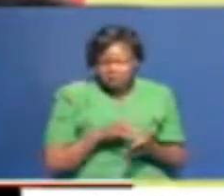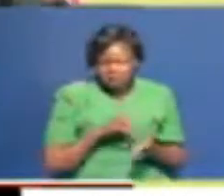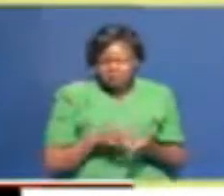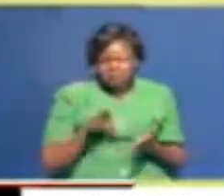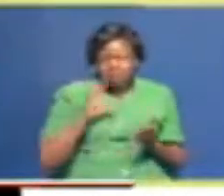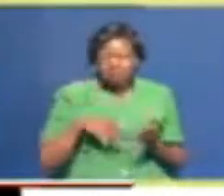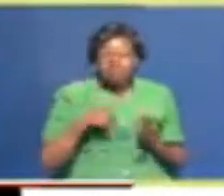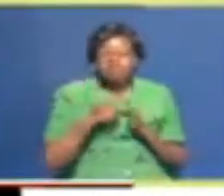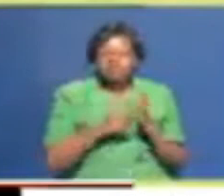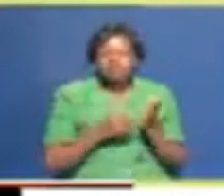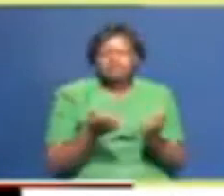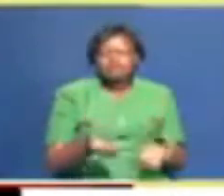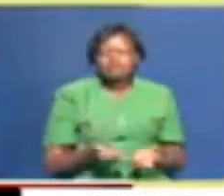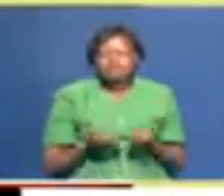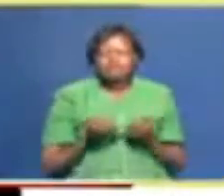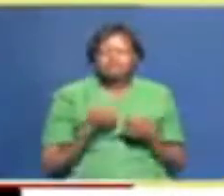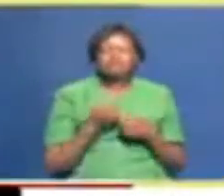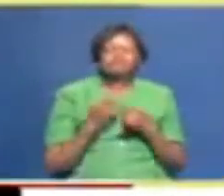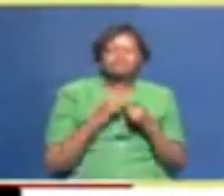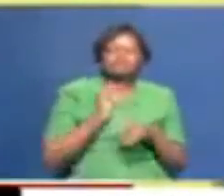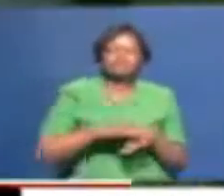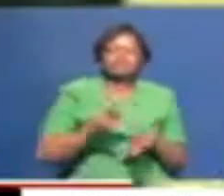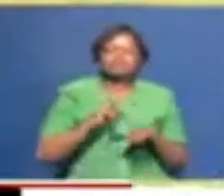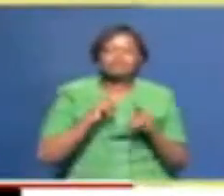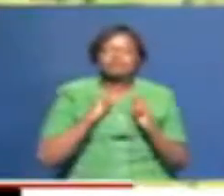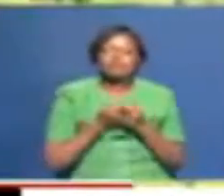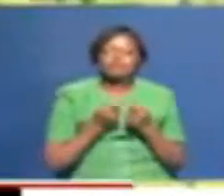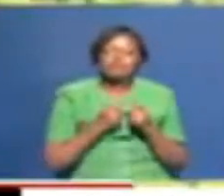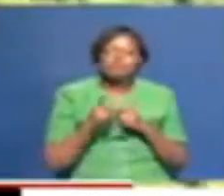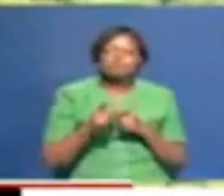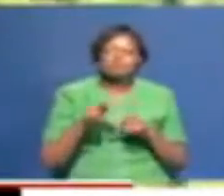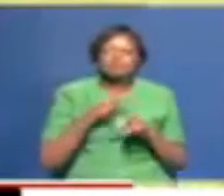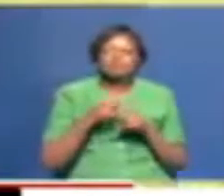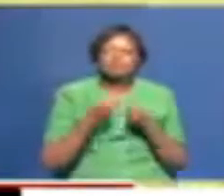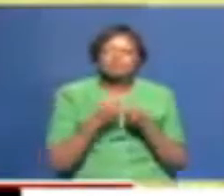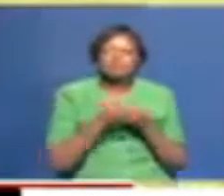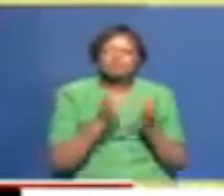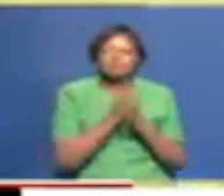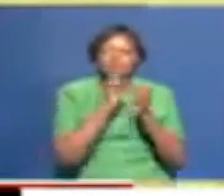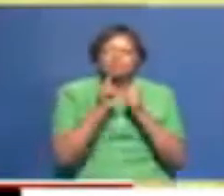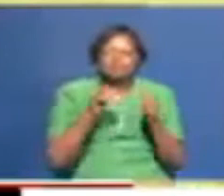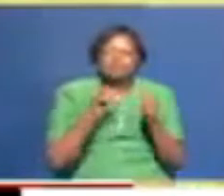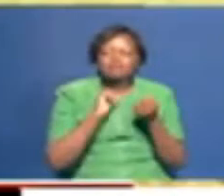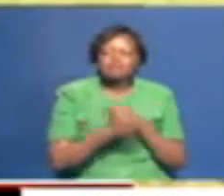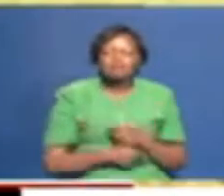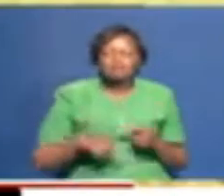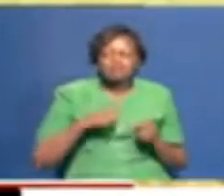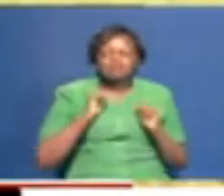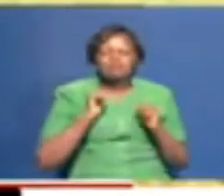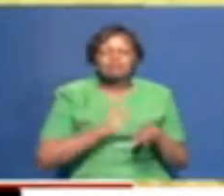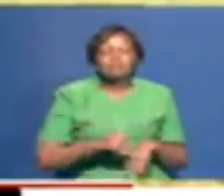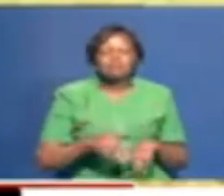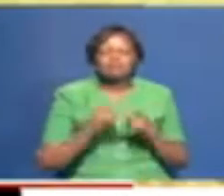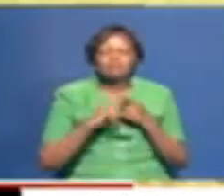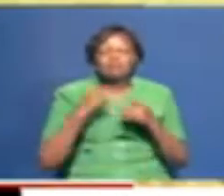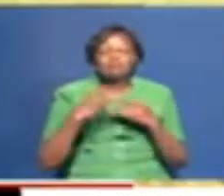league needed revamping, getting the national team regular international games, among other changes. For us to be able to get a chance to be able to play